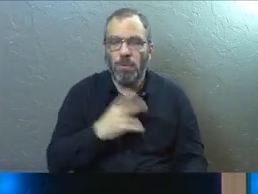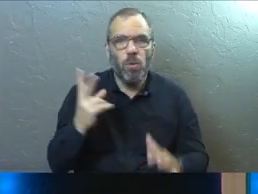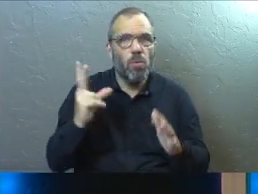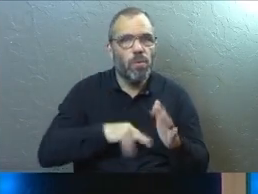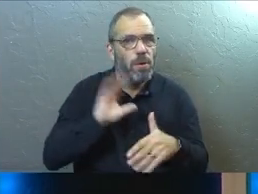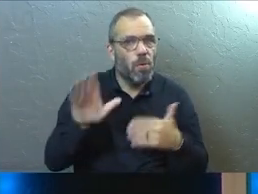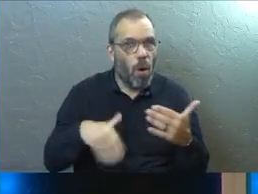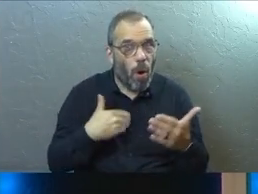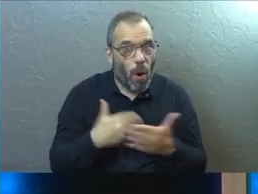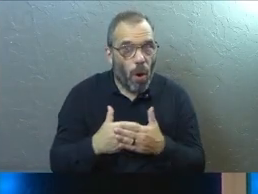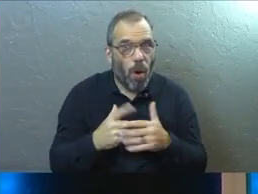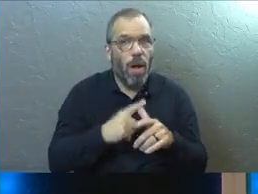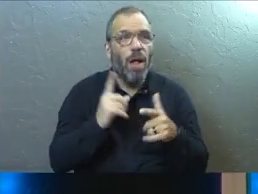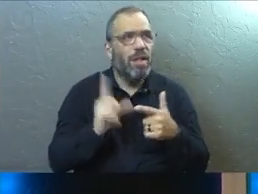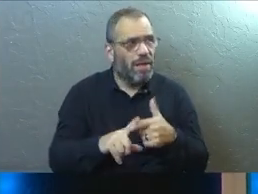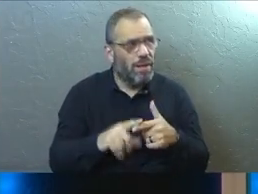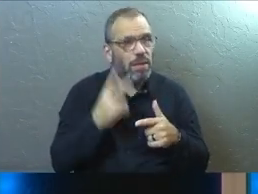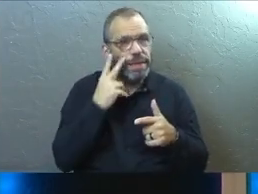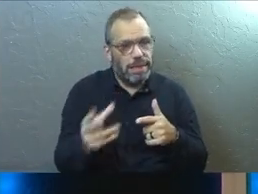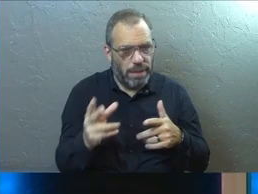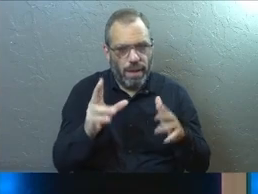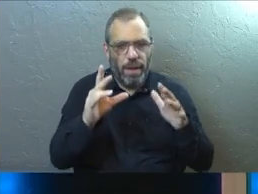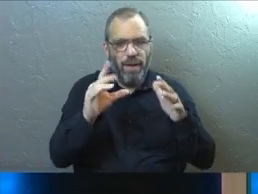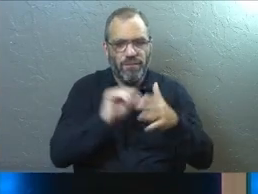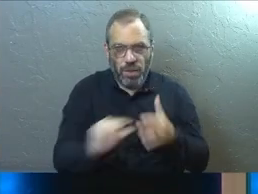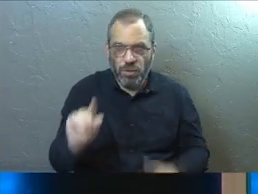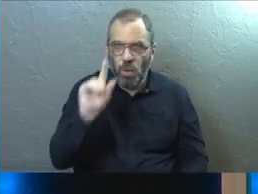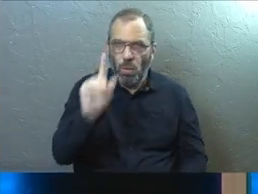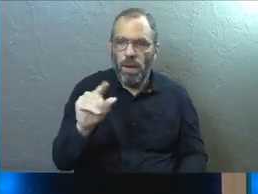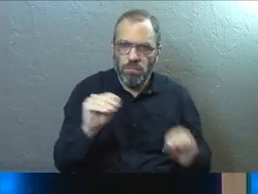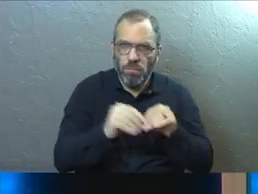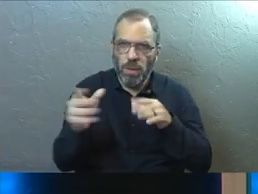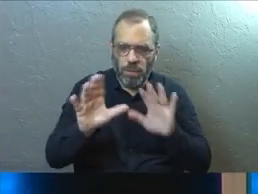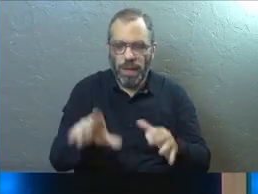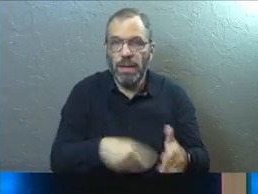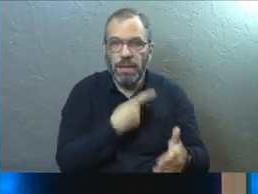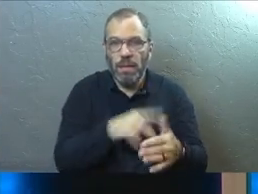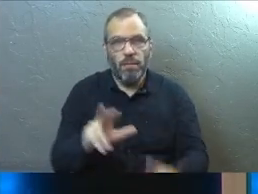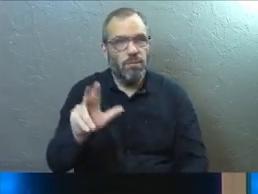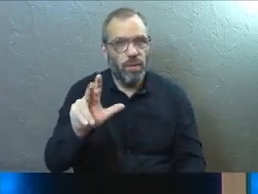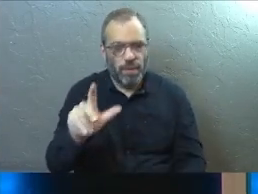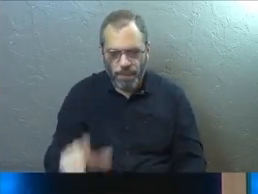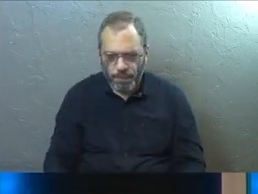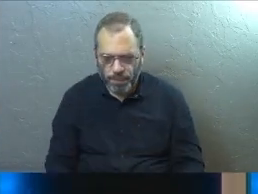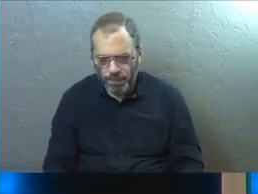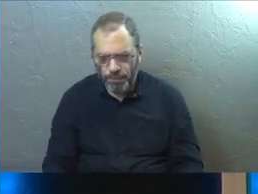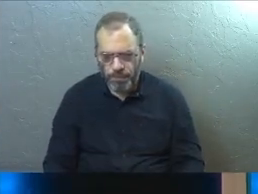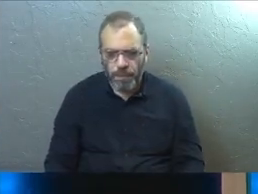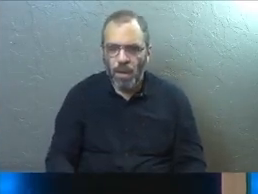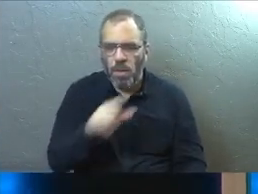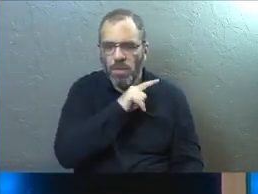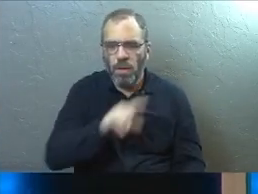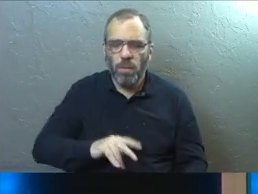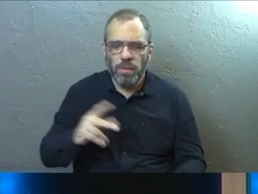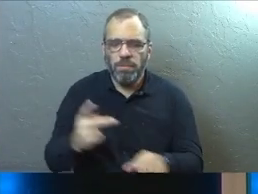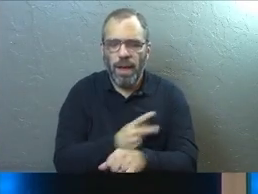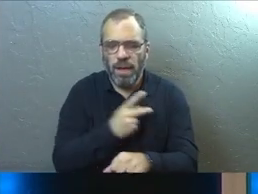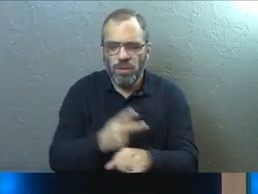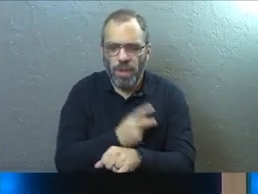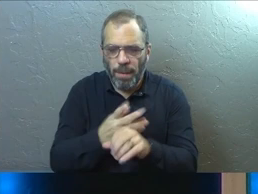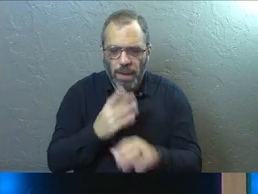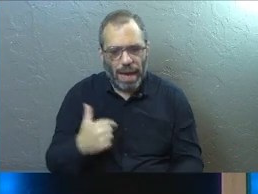to read the whole thing, and then we'll go back and we'll look at verse 1 in more detail. But Psalm 23, the Lord is my